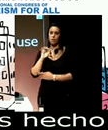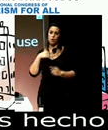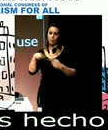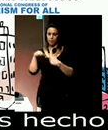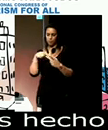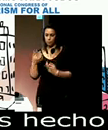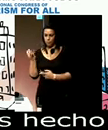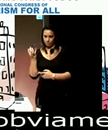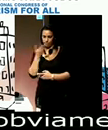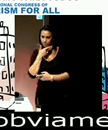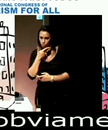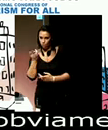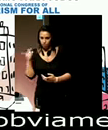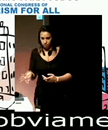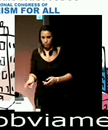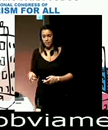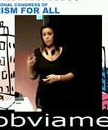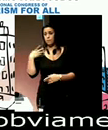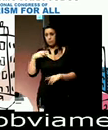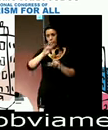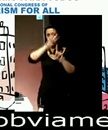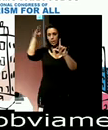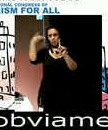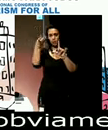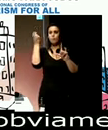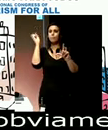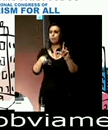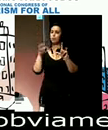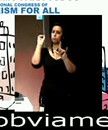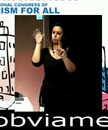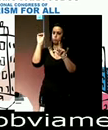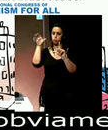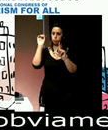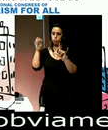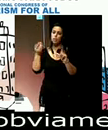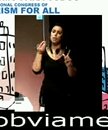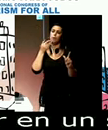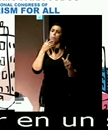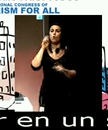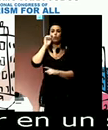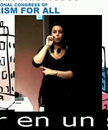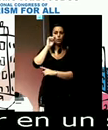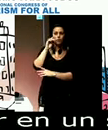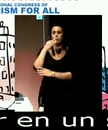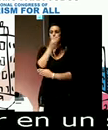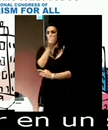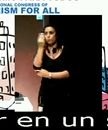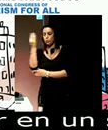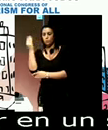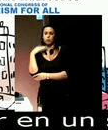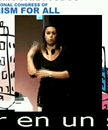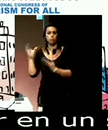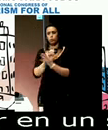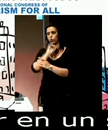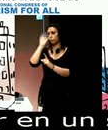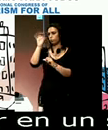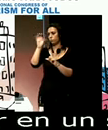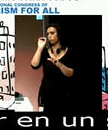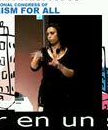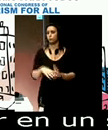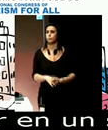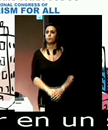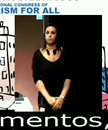where to eat in some place, but I don't know the whole offer, the whole tourist accessible